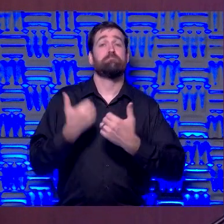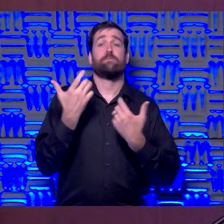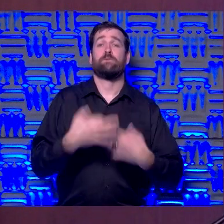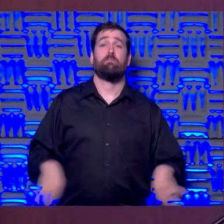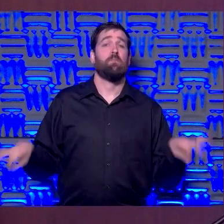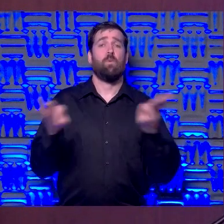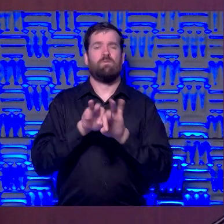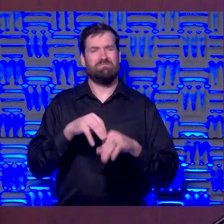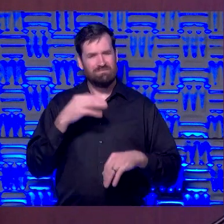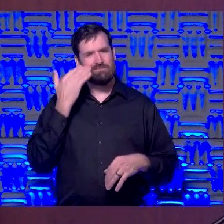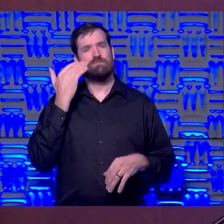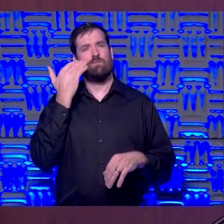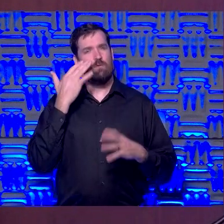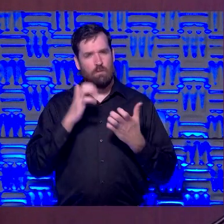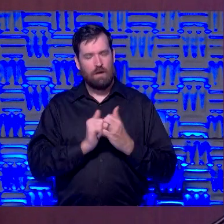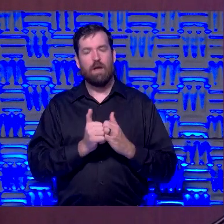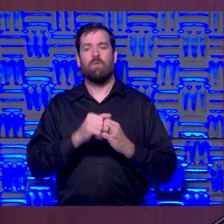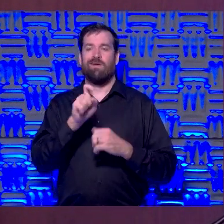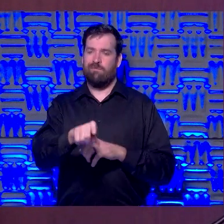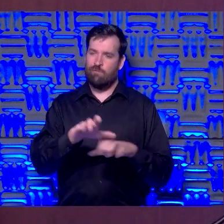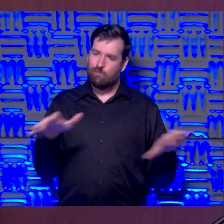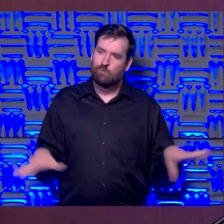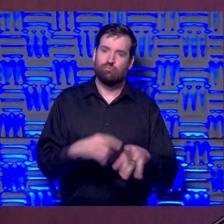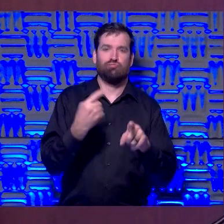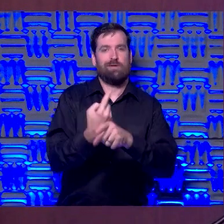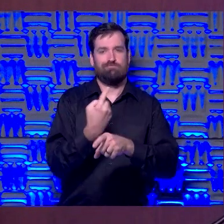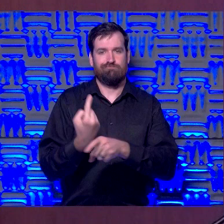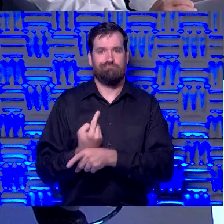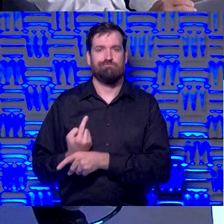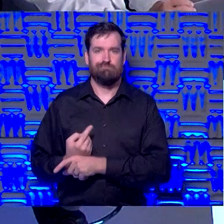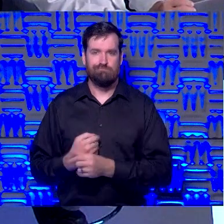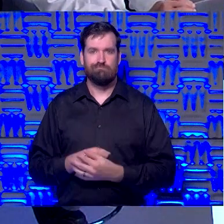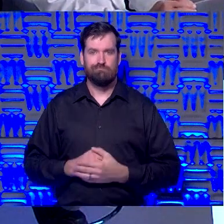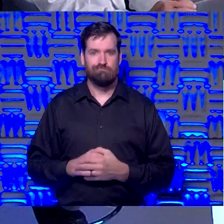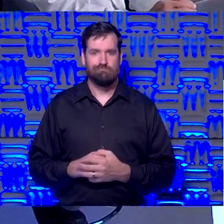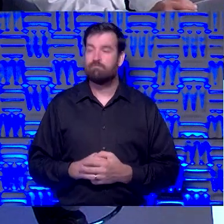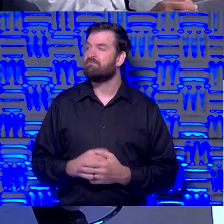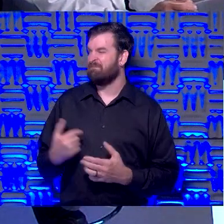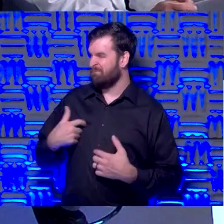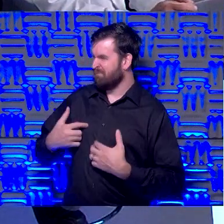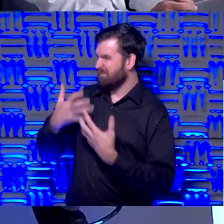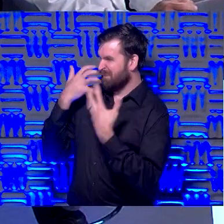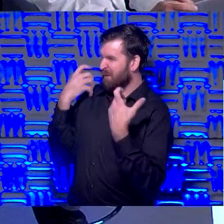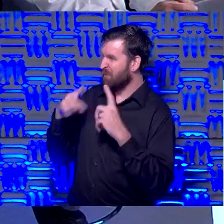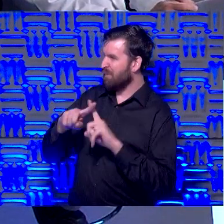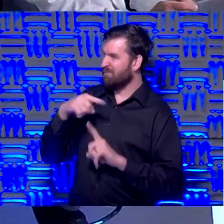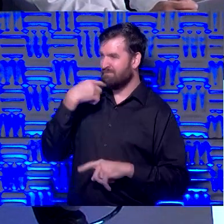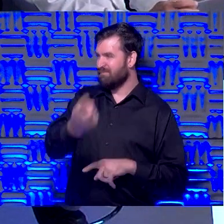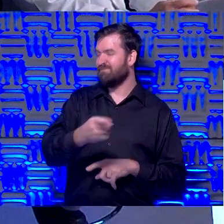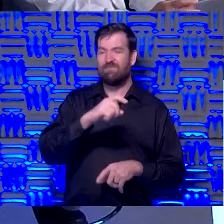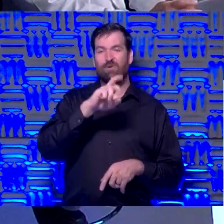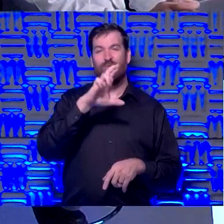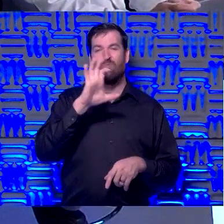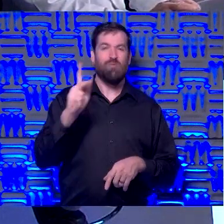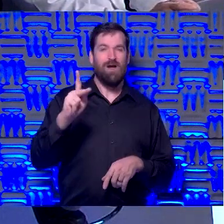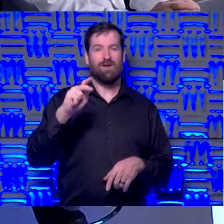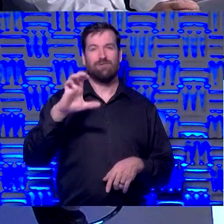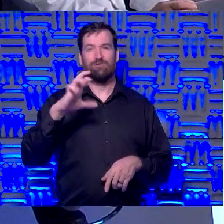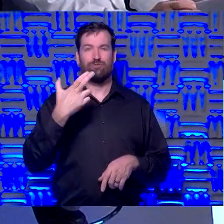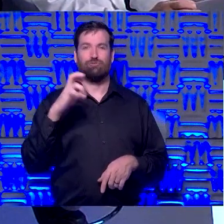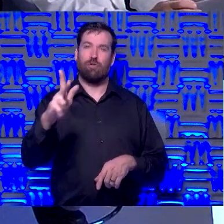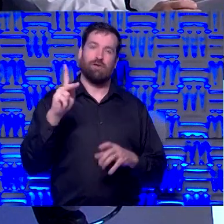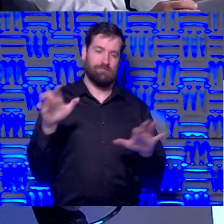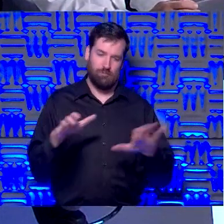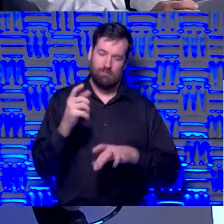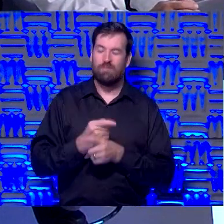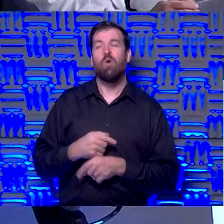importantly, we know how to do this. We just have to do it right. Yes. You know, I'm a Tiger, but I got to tell you, Rock Chalk, you're doing great. Keep it up.